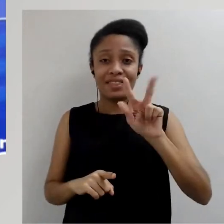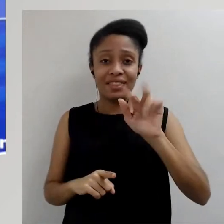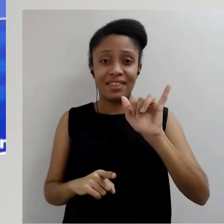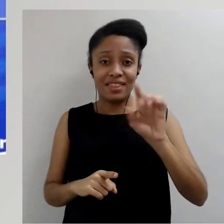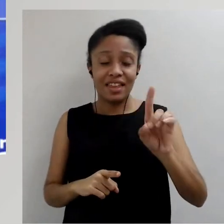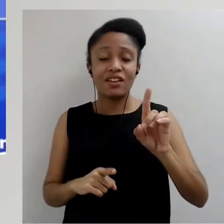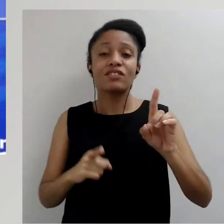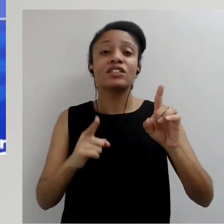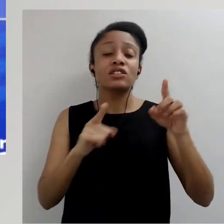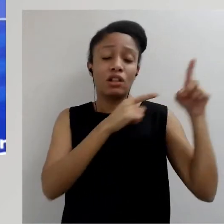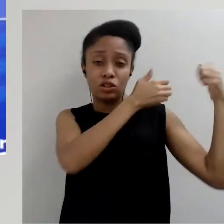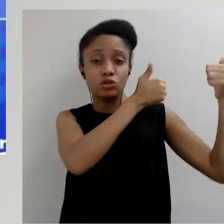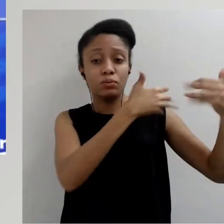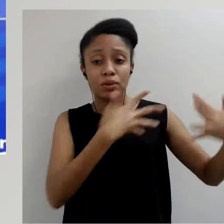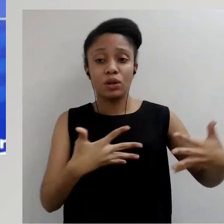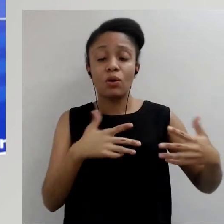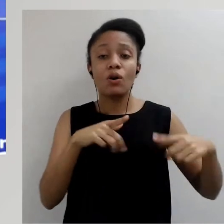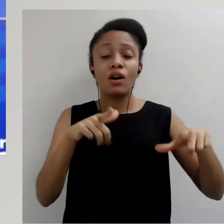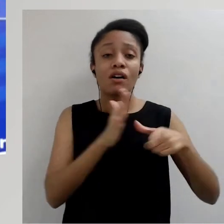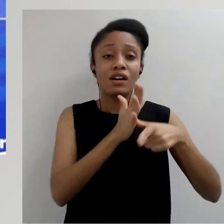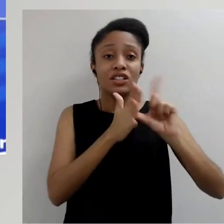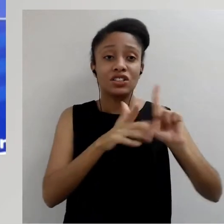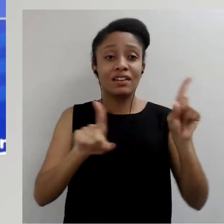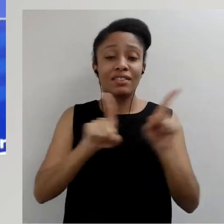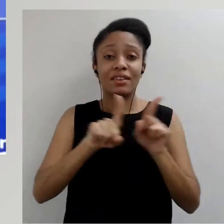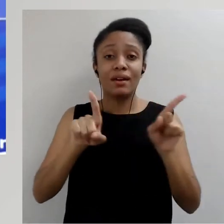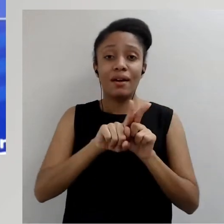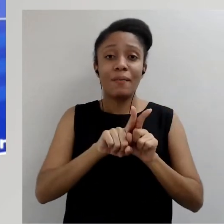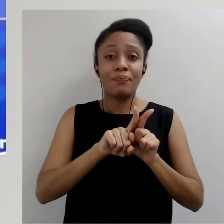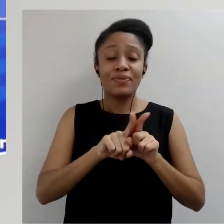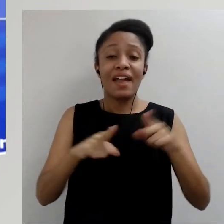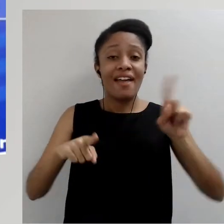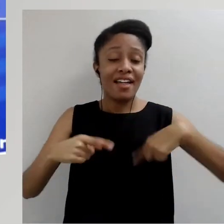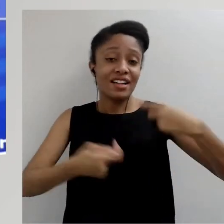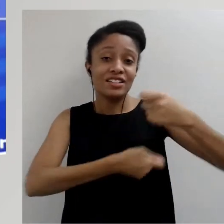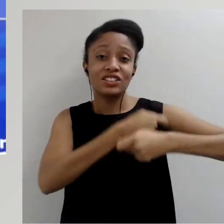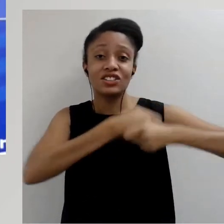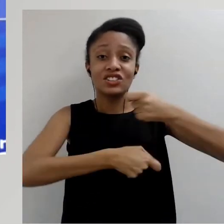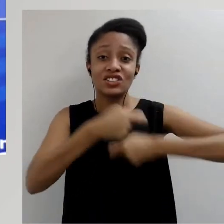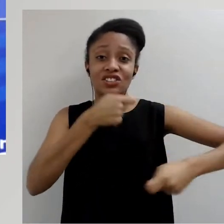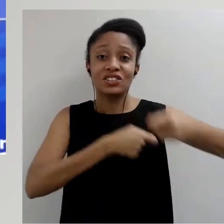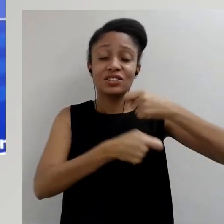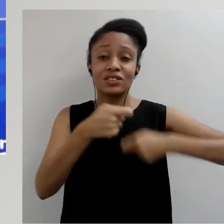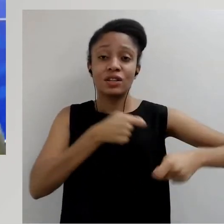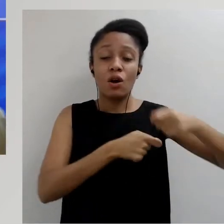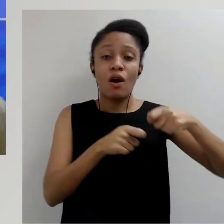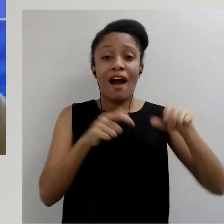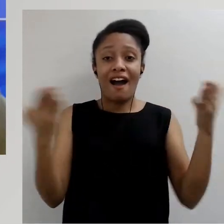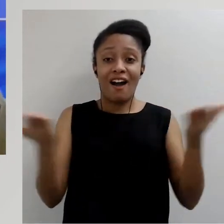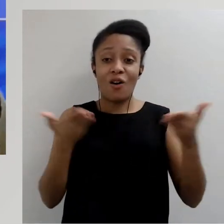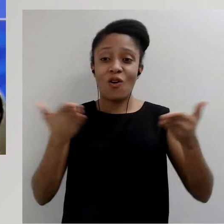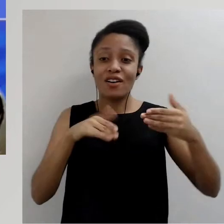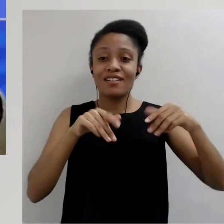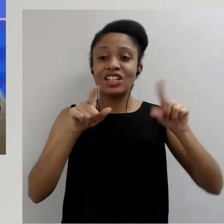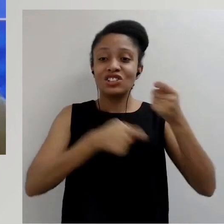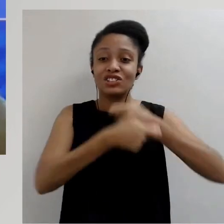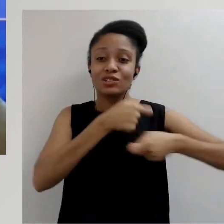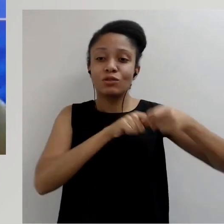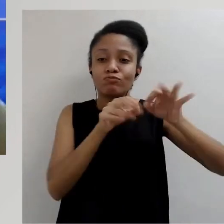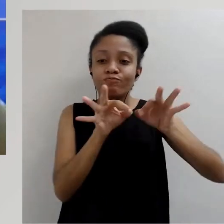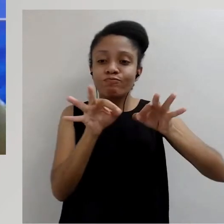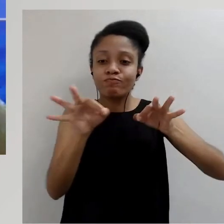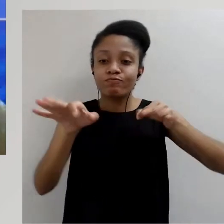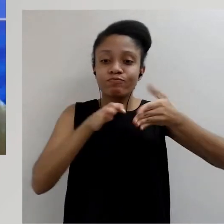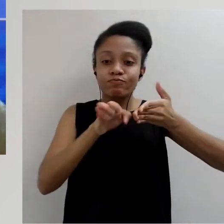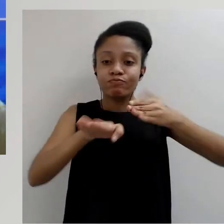Professor David mentioned of what we call here the horizontal management, that